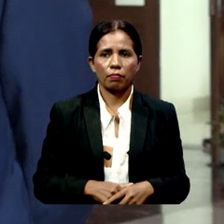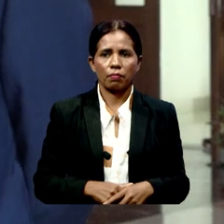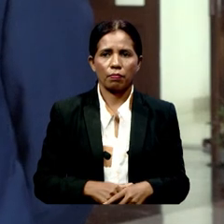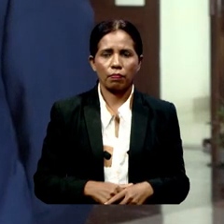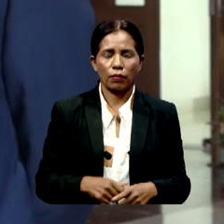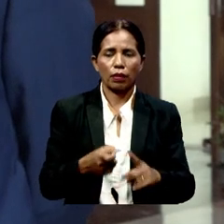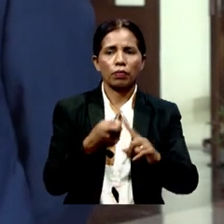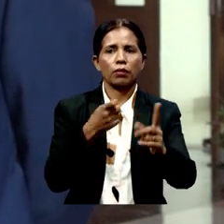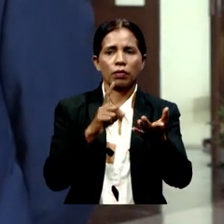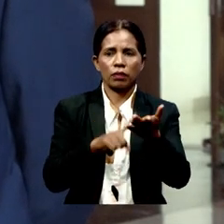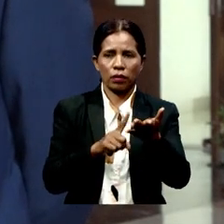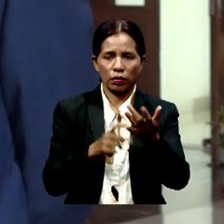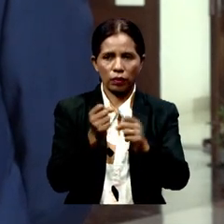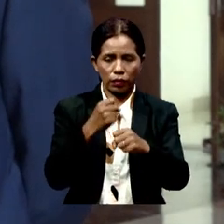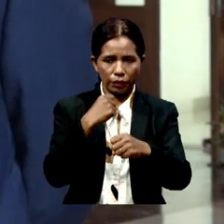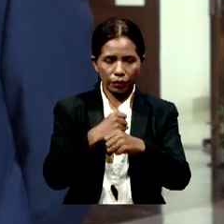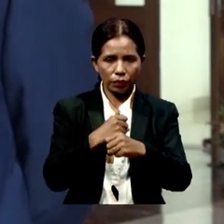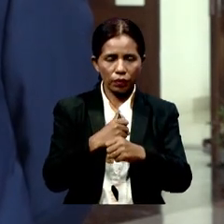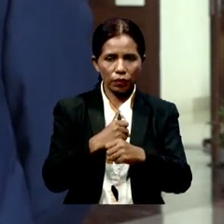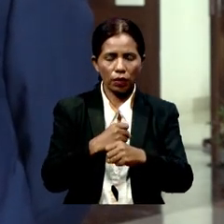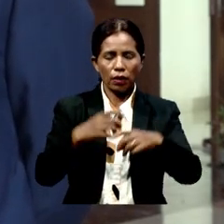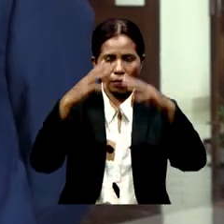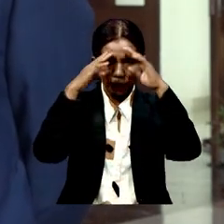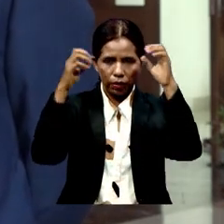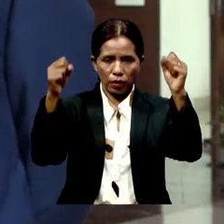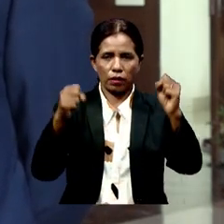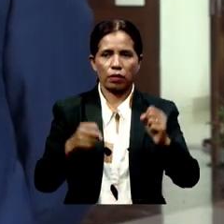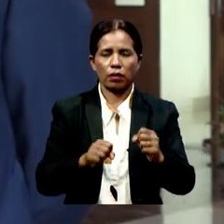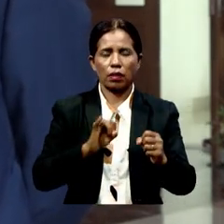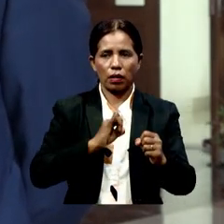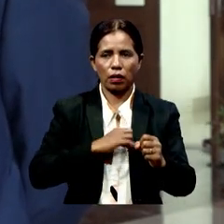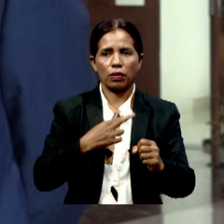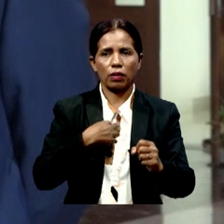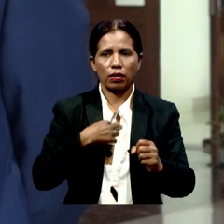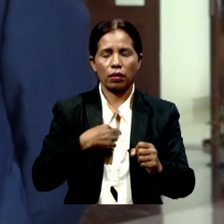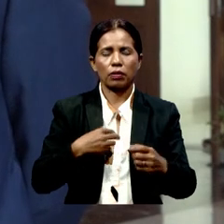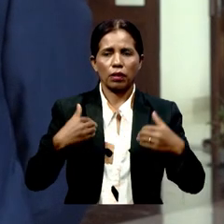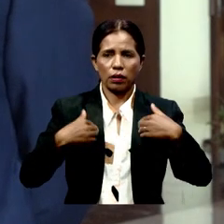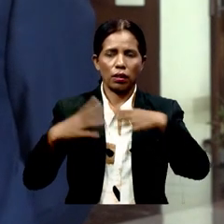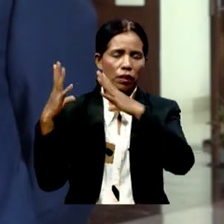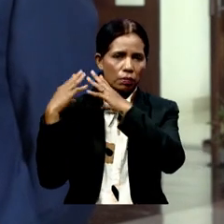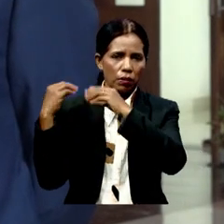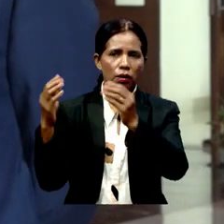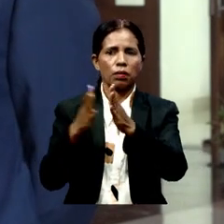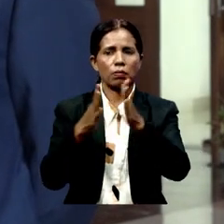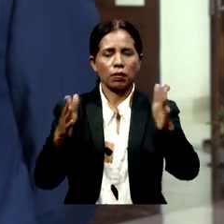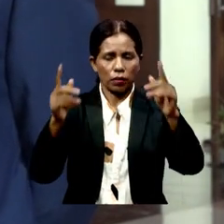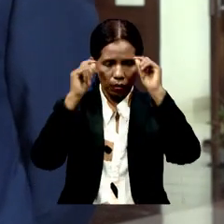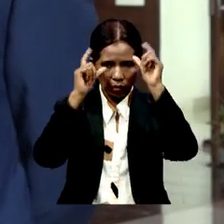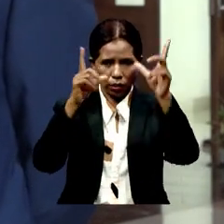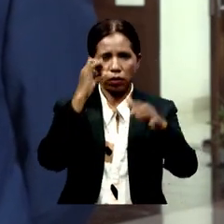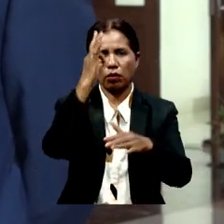Husi diskusau nebe halau ho su excelencia presidente, hau rasi ma foti esperanza bot ba Timor-Leste nia